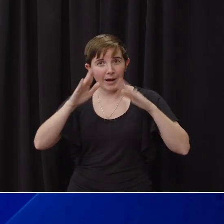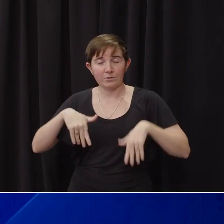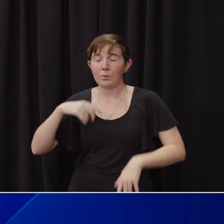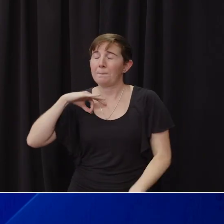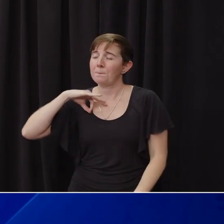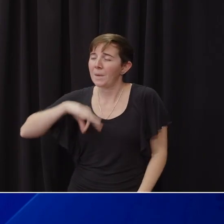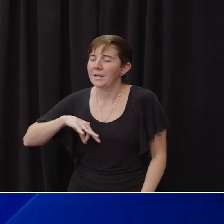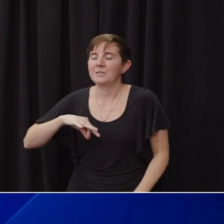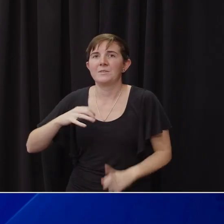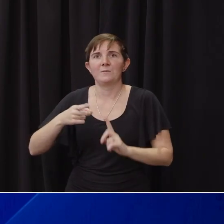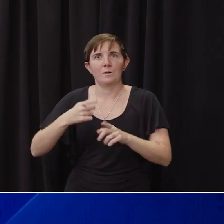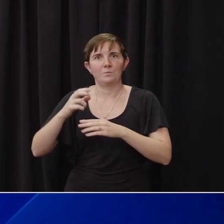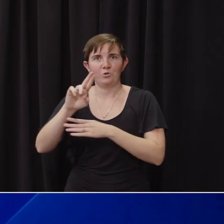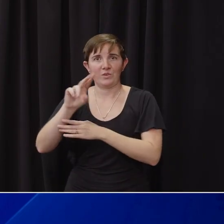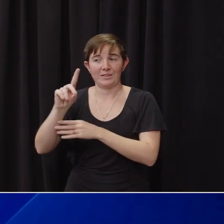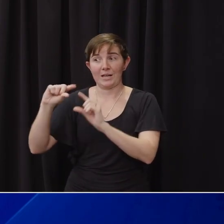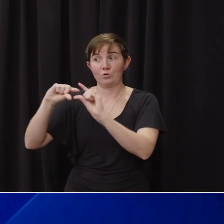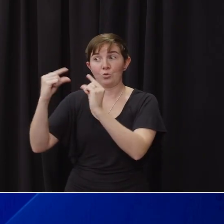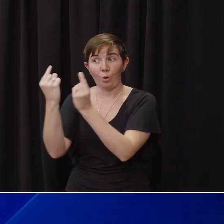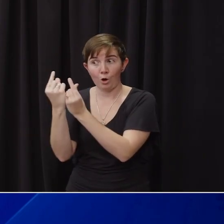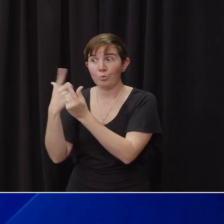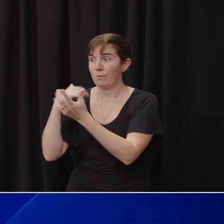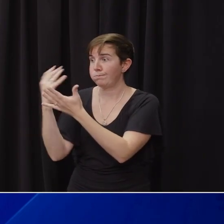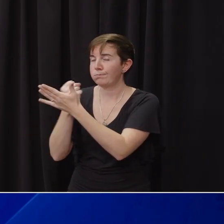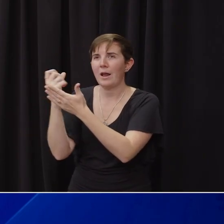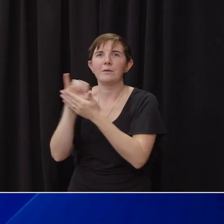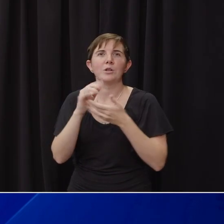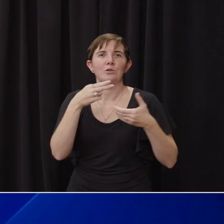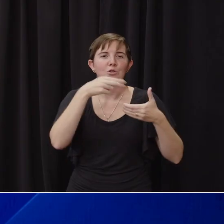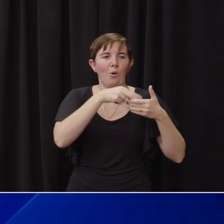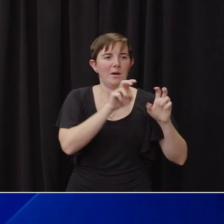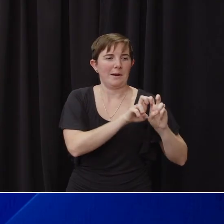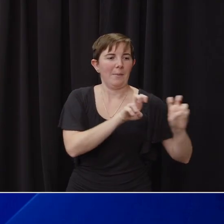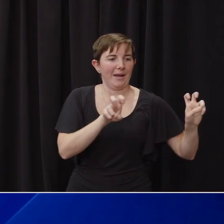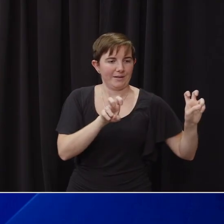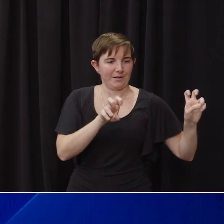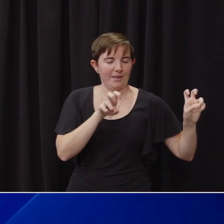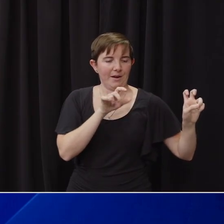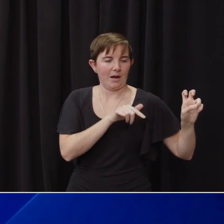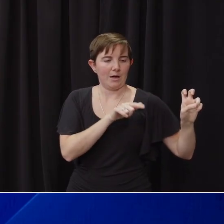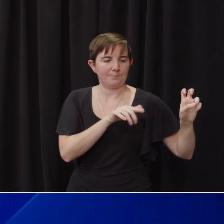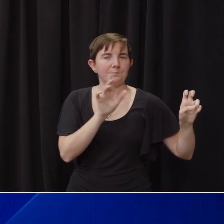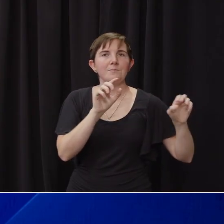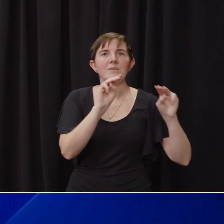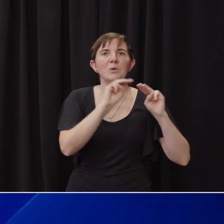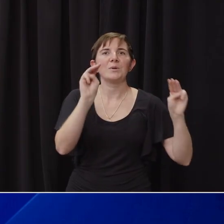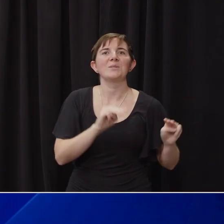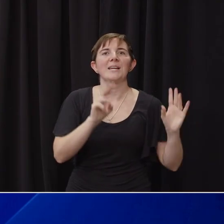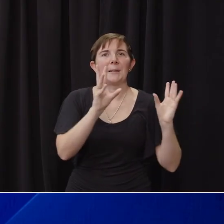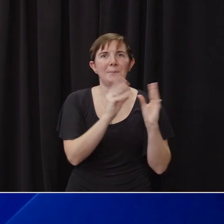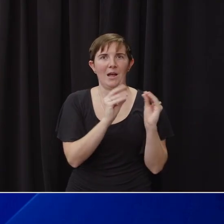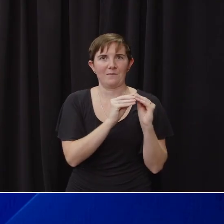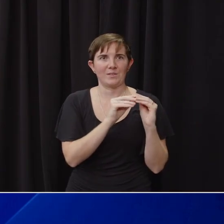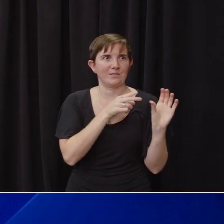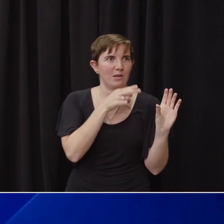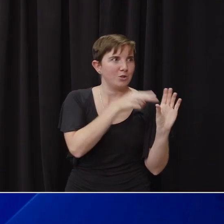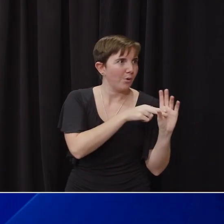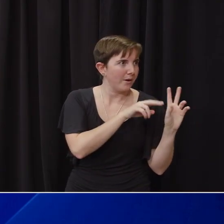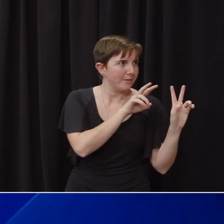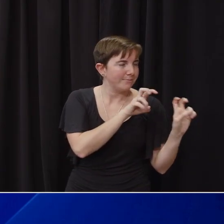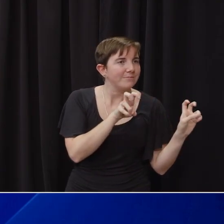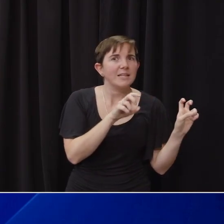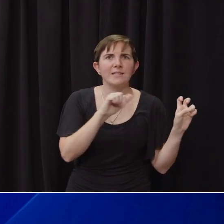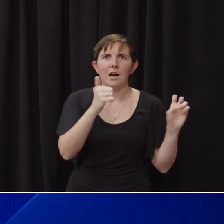greatly from the Universal Design Group, but I was also on a panel at a museum conference, and